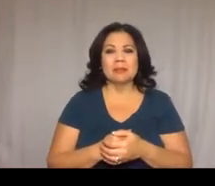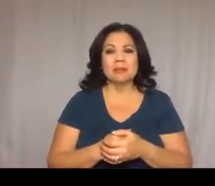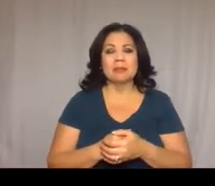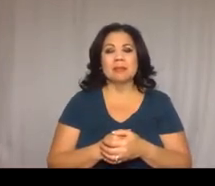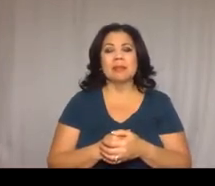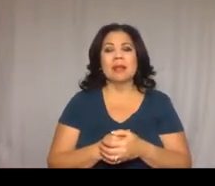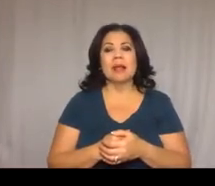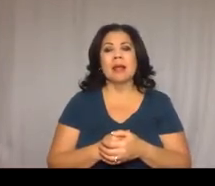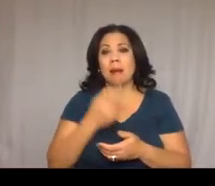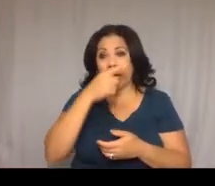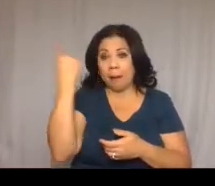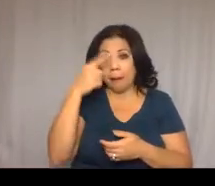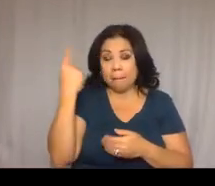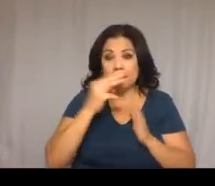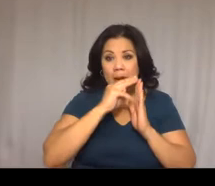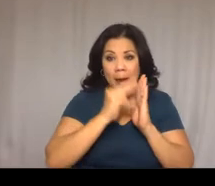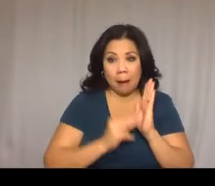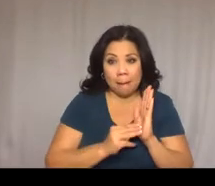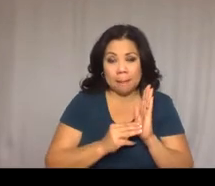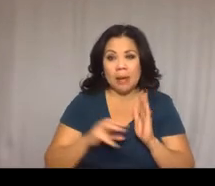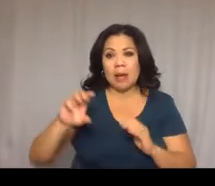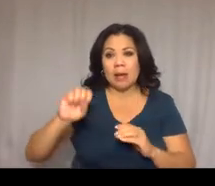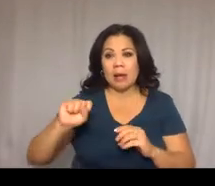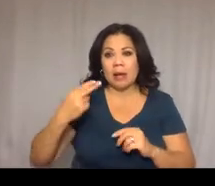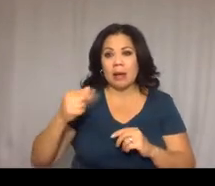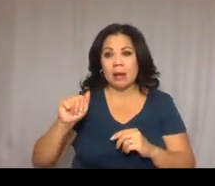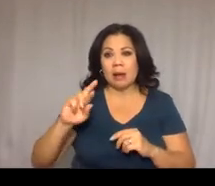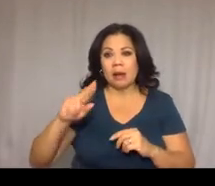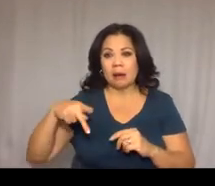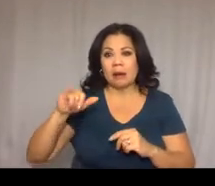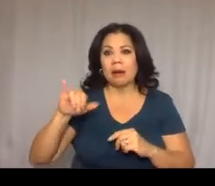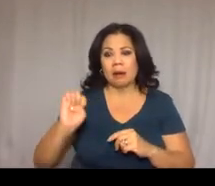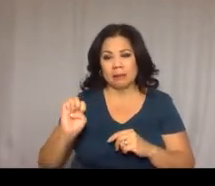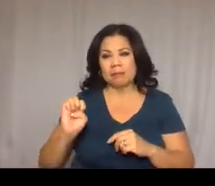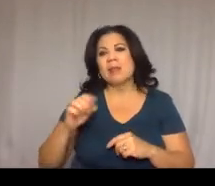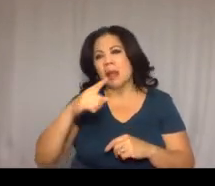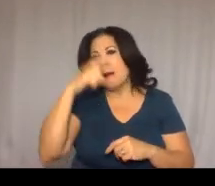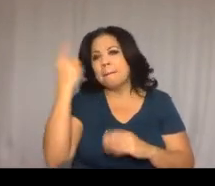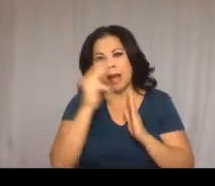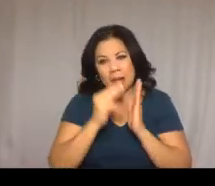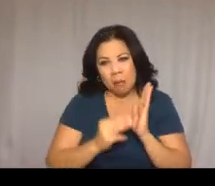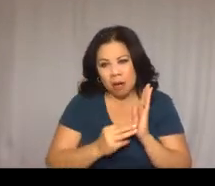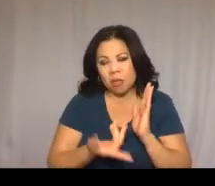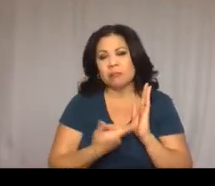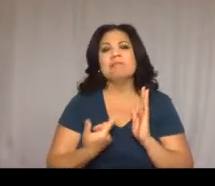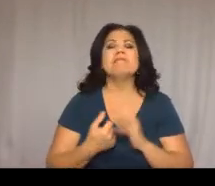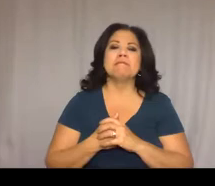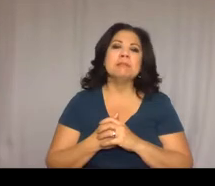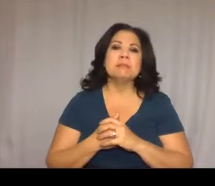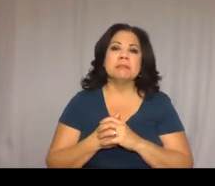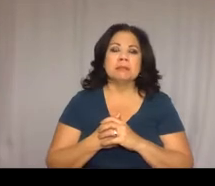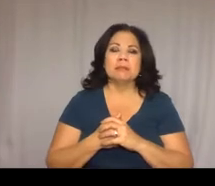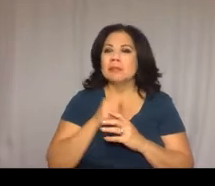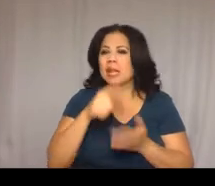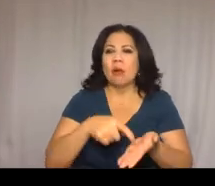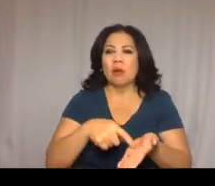You'll also need, if you have it, a Sharpie or some kind of black something or other. And this isn't necessary,